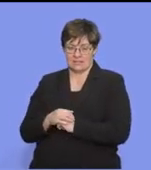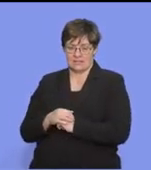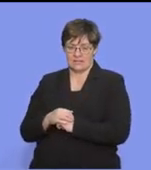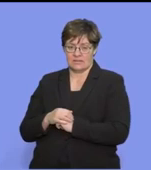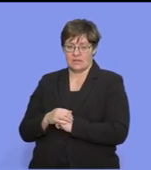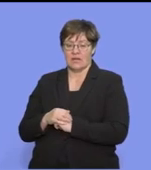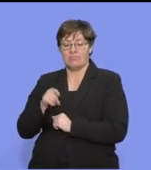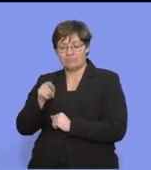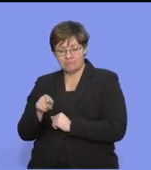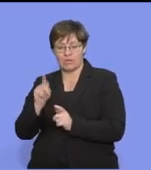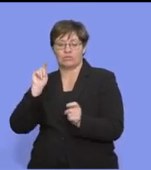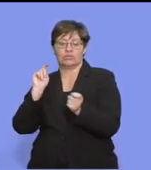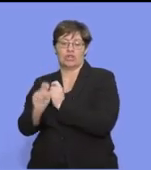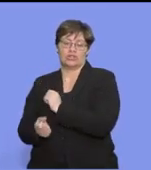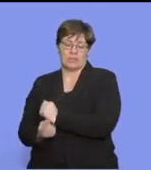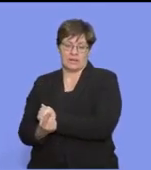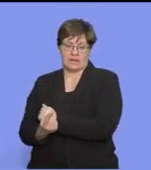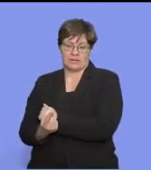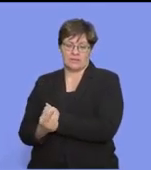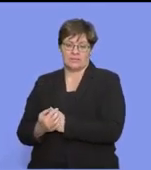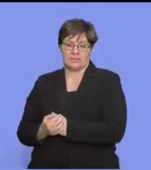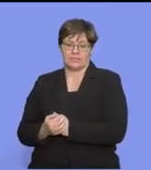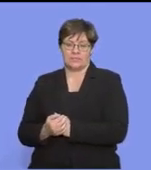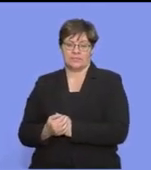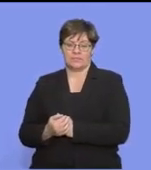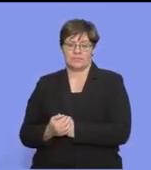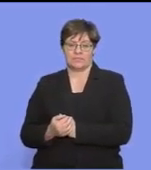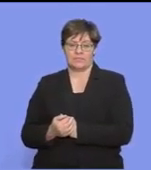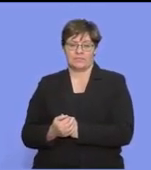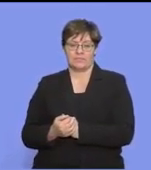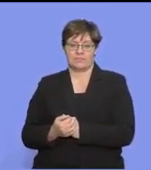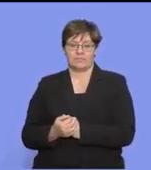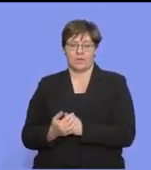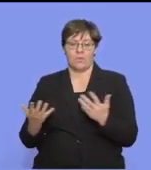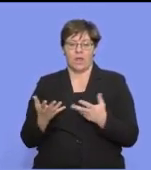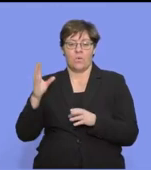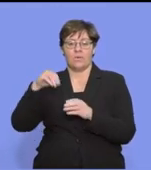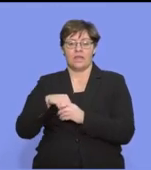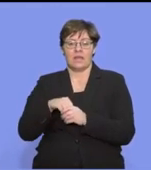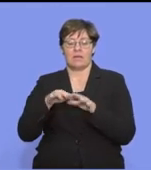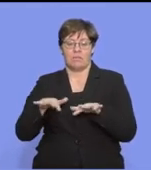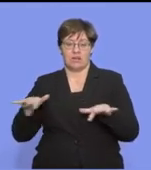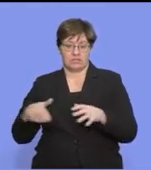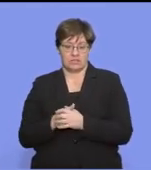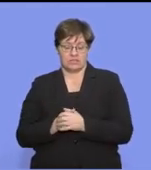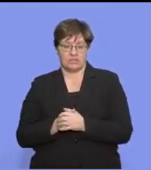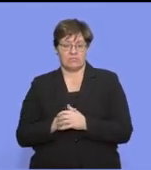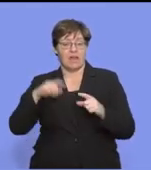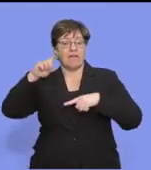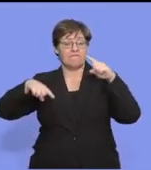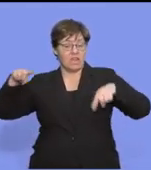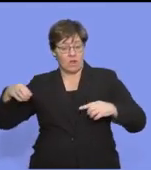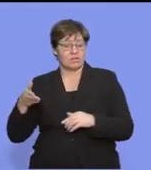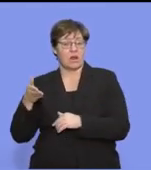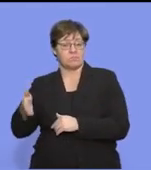that select. And that causes change in the